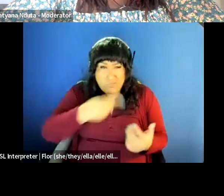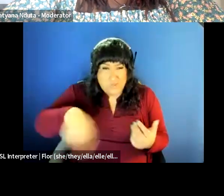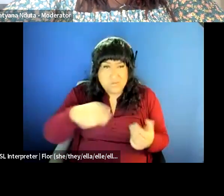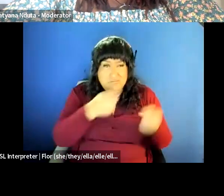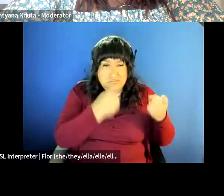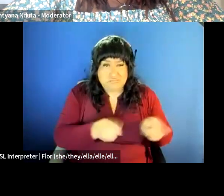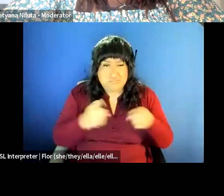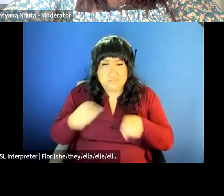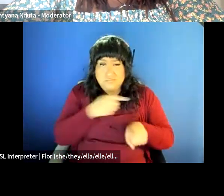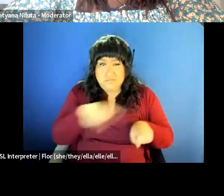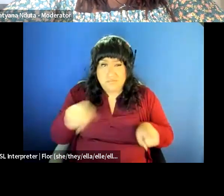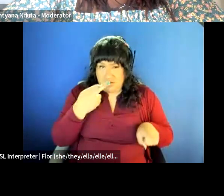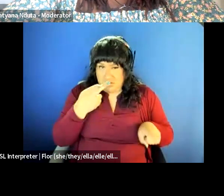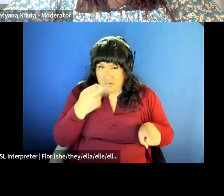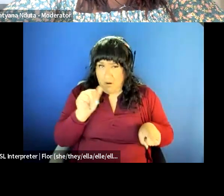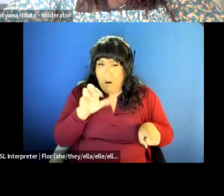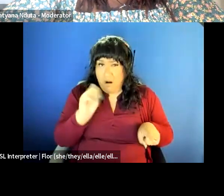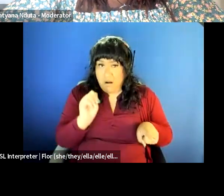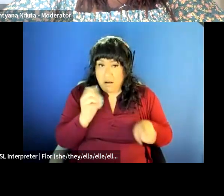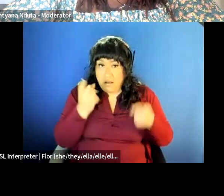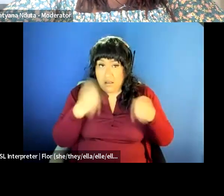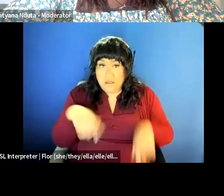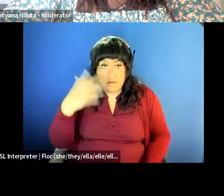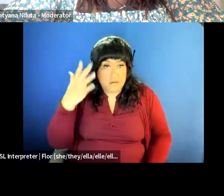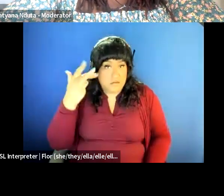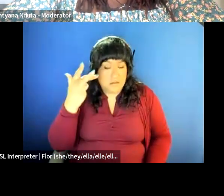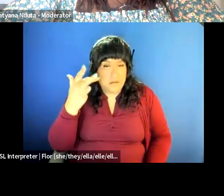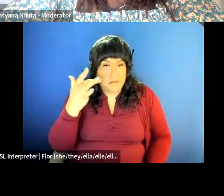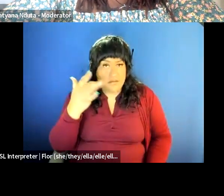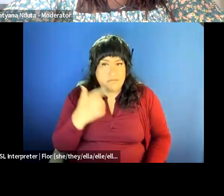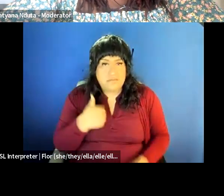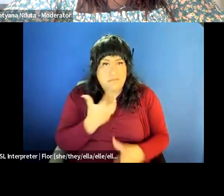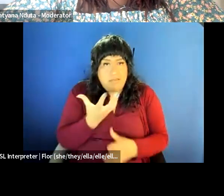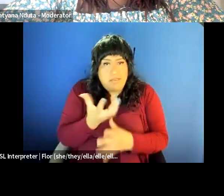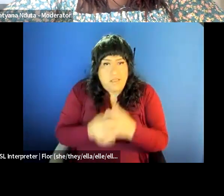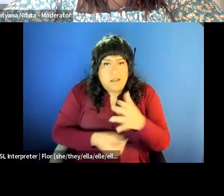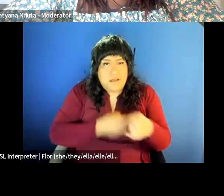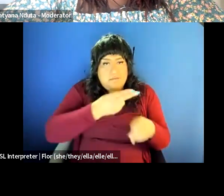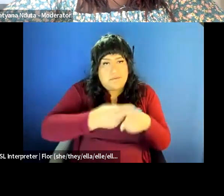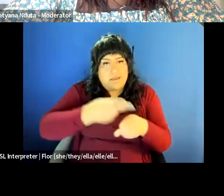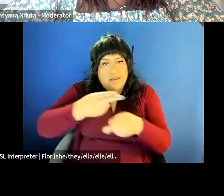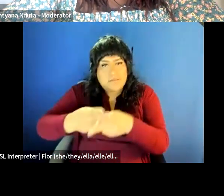comes from the lack of naming the pain,